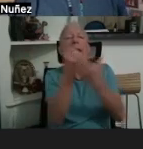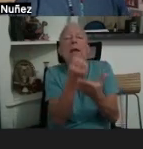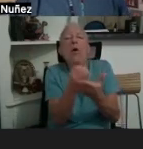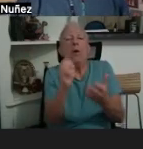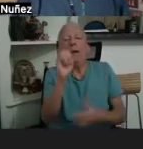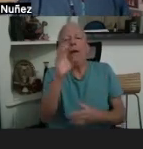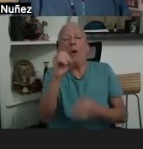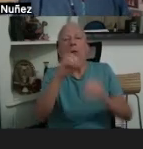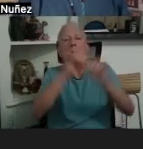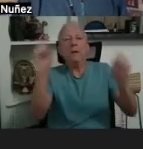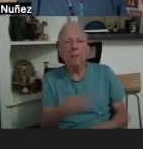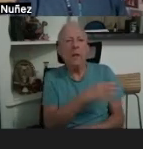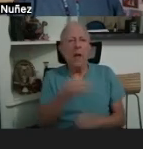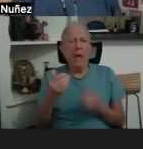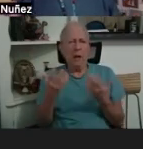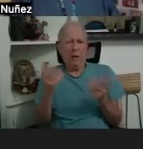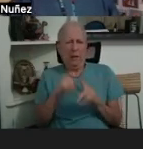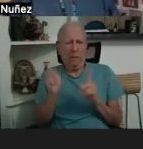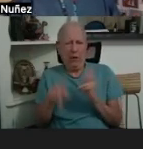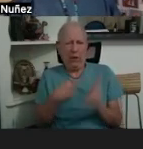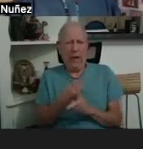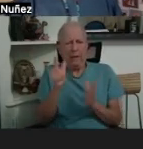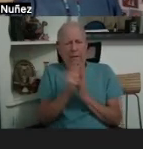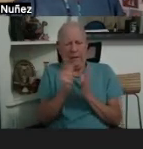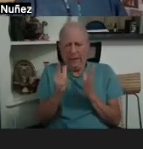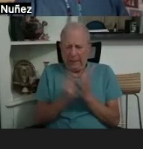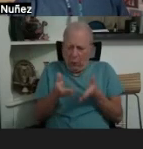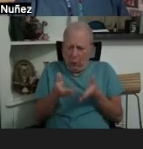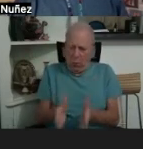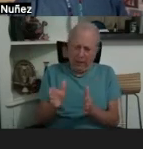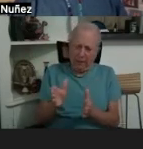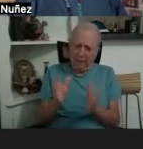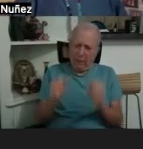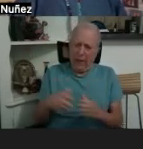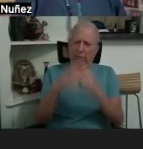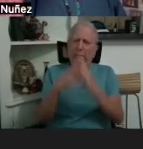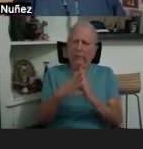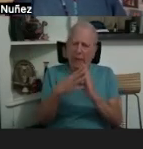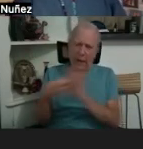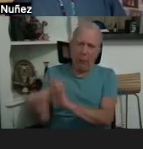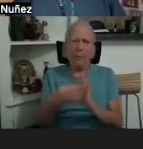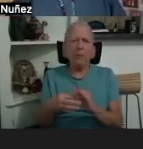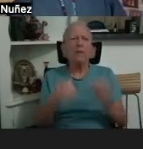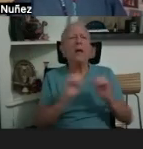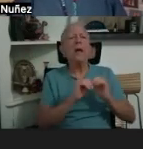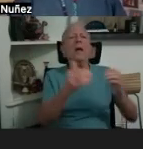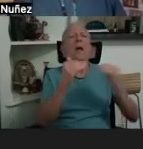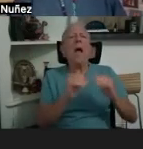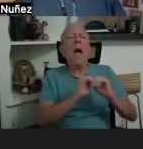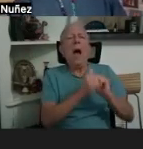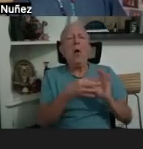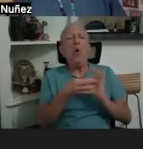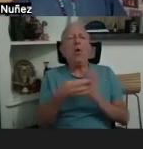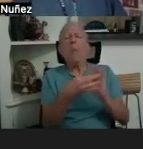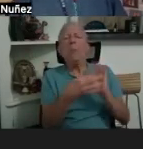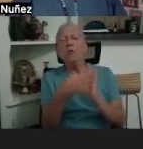that cooperatives can use when they're forming a legal entity, how cooperatives relate to employment law,